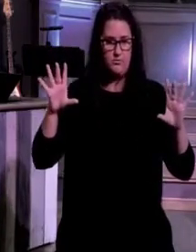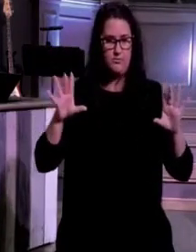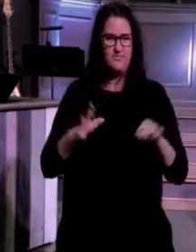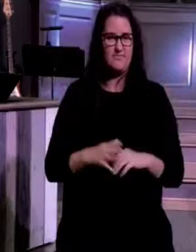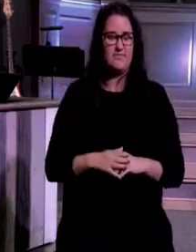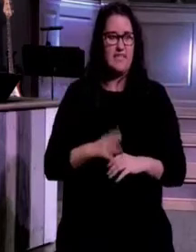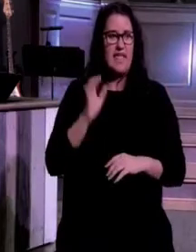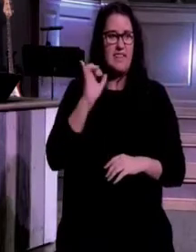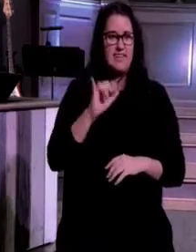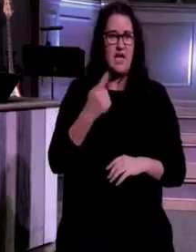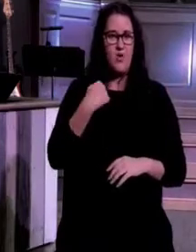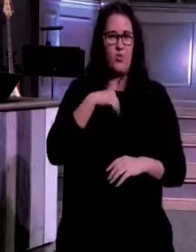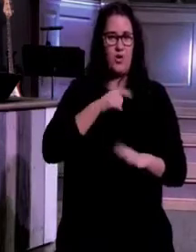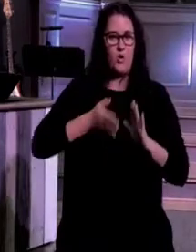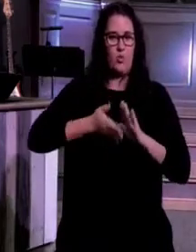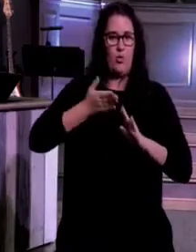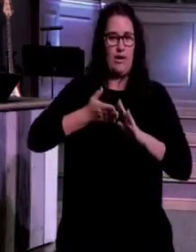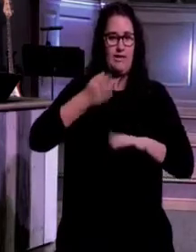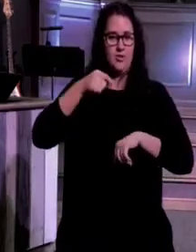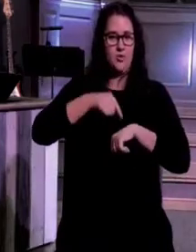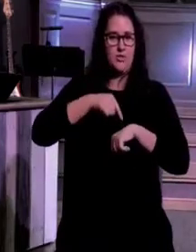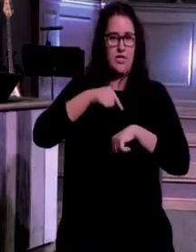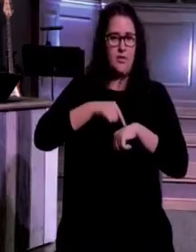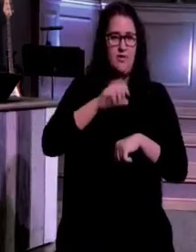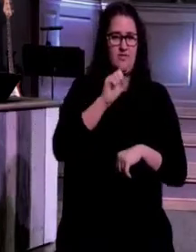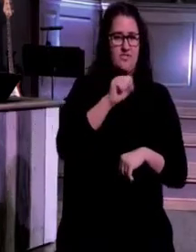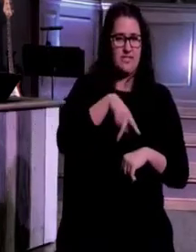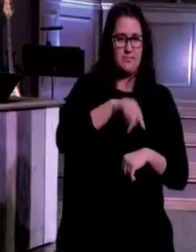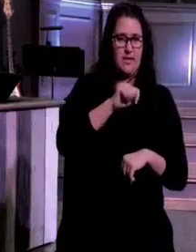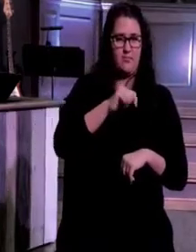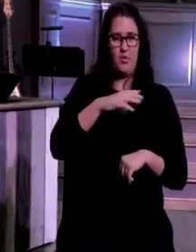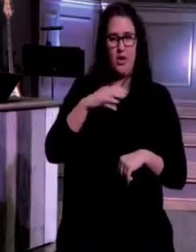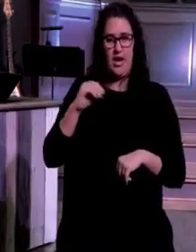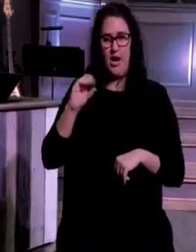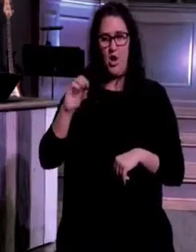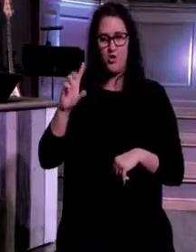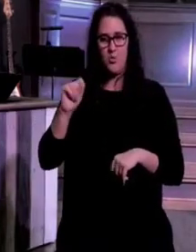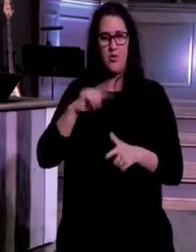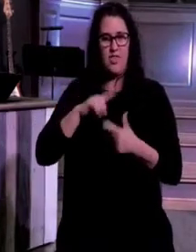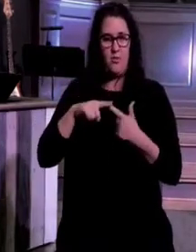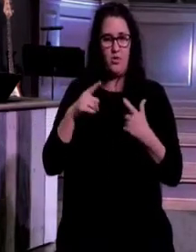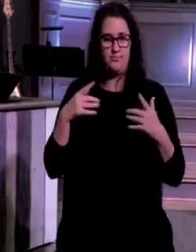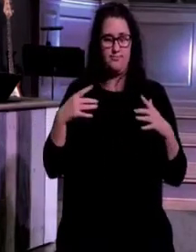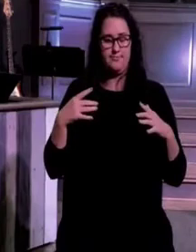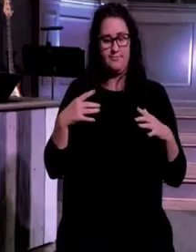That we're running into a time of September and October that's going to shake us to the core.